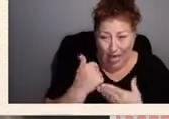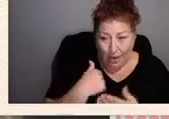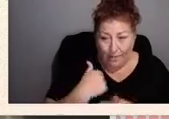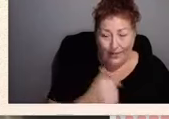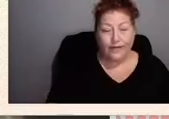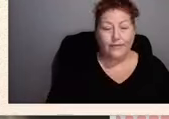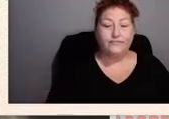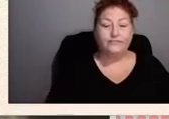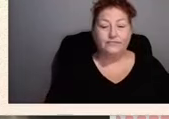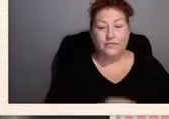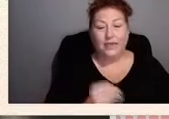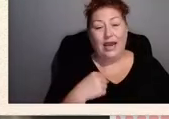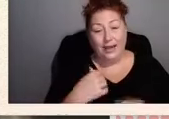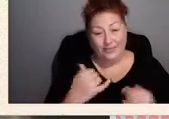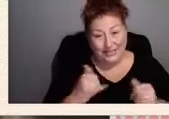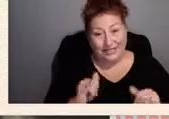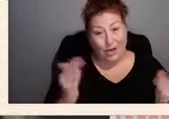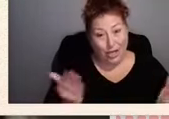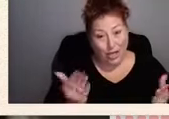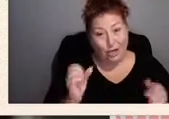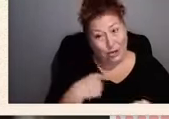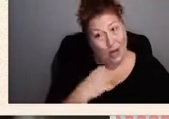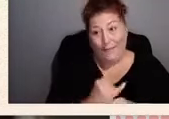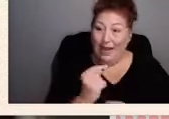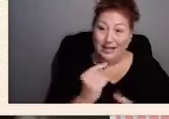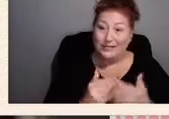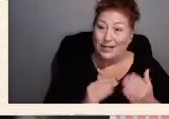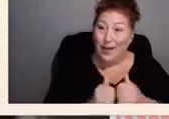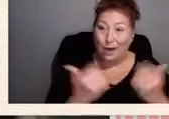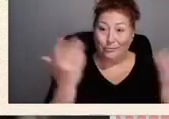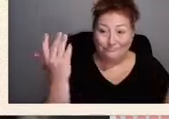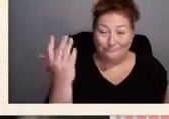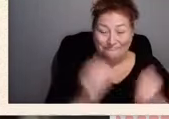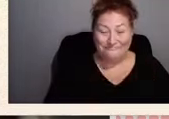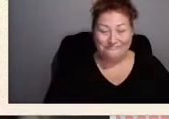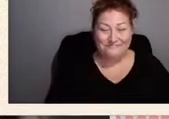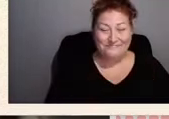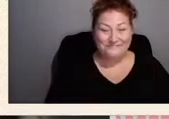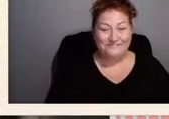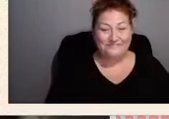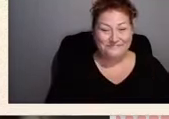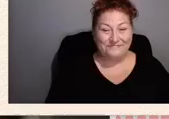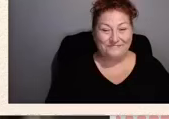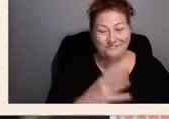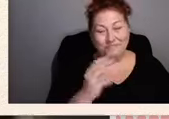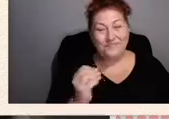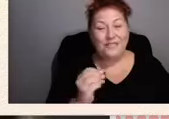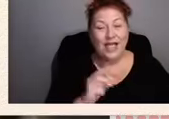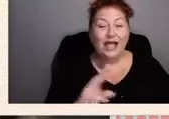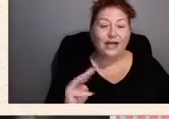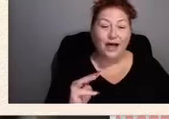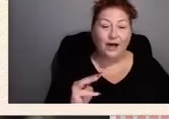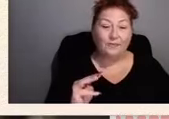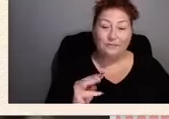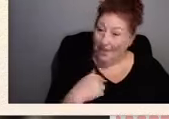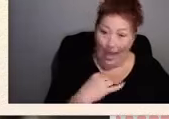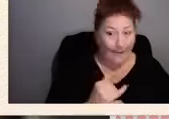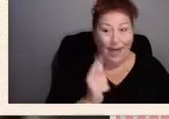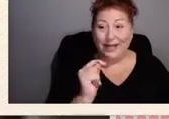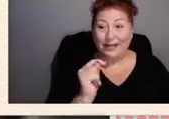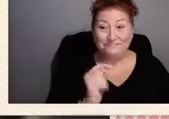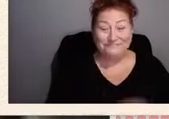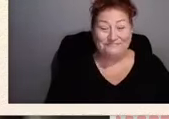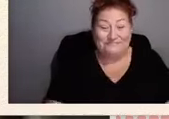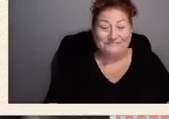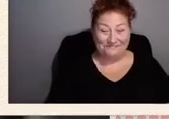I'm still here, so I made it somehow, and um, I made it.